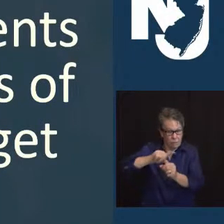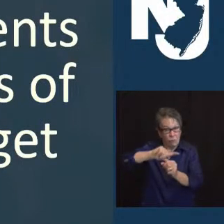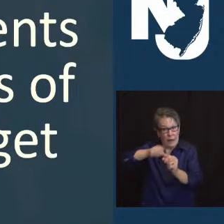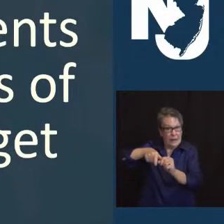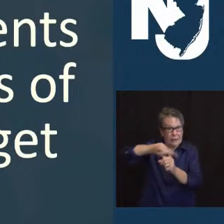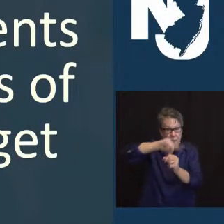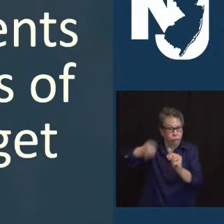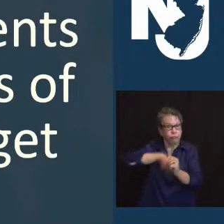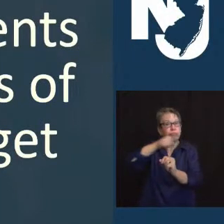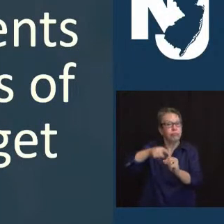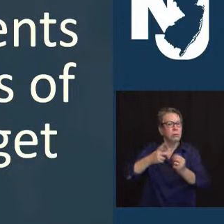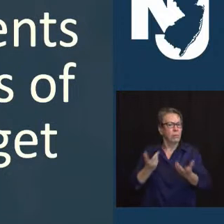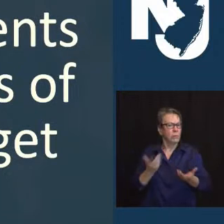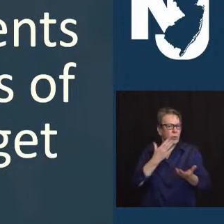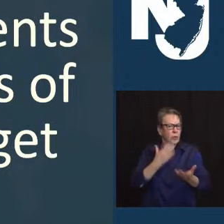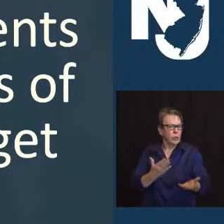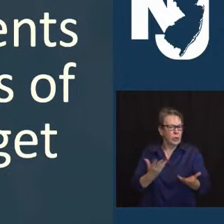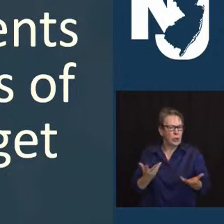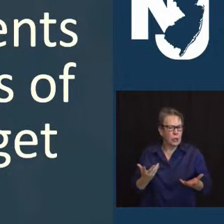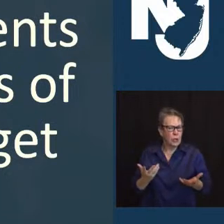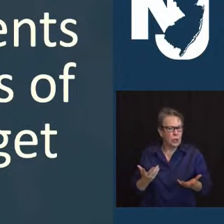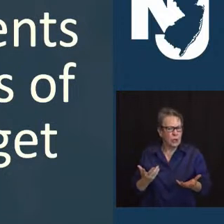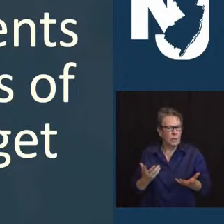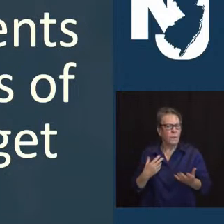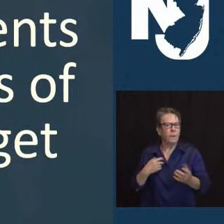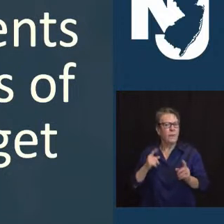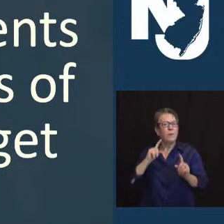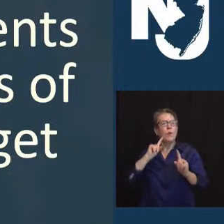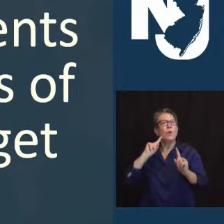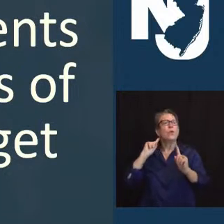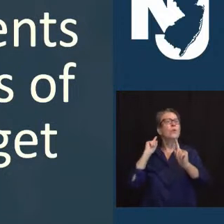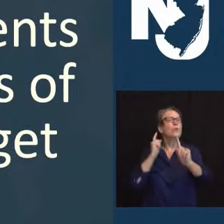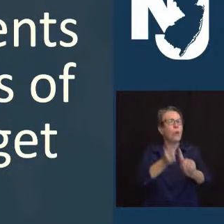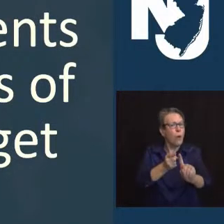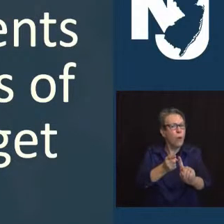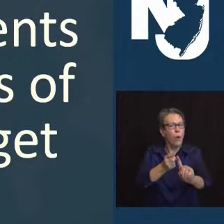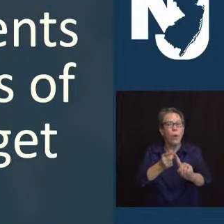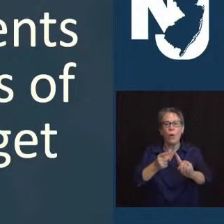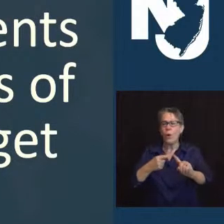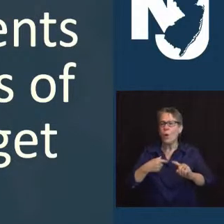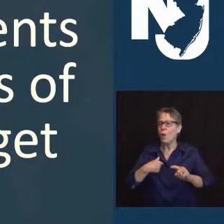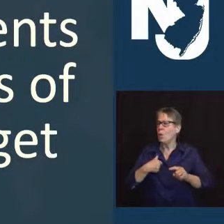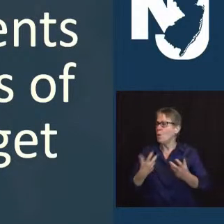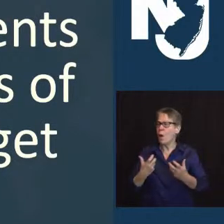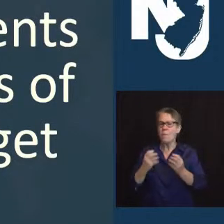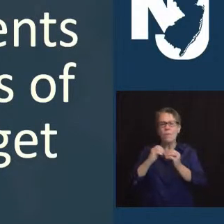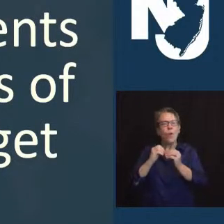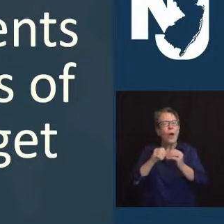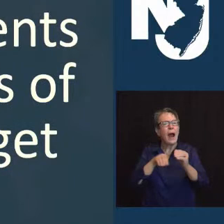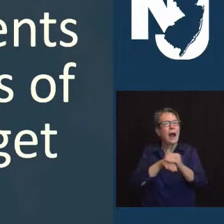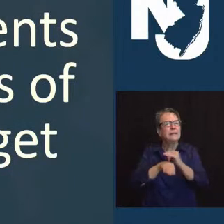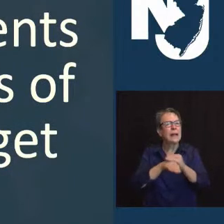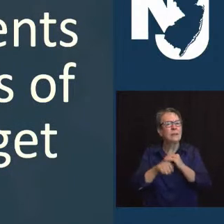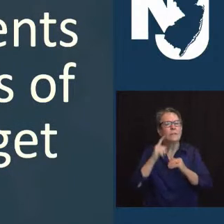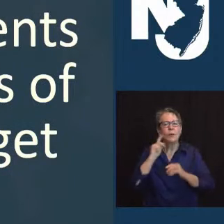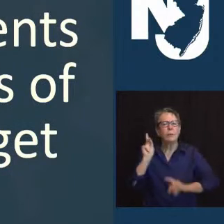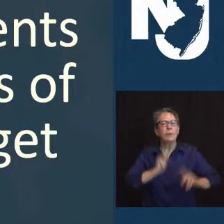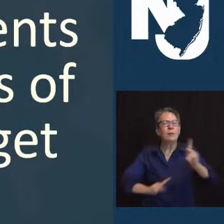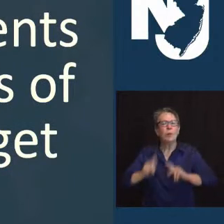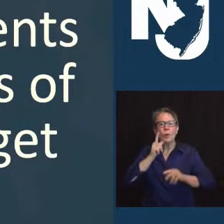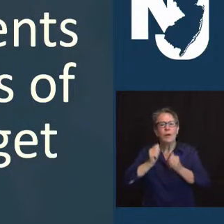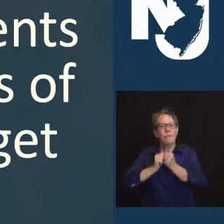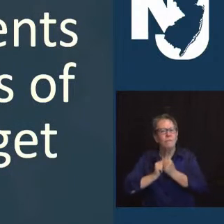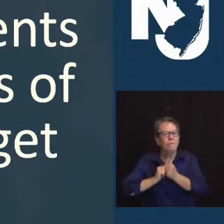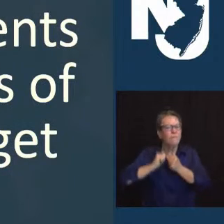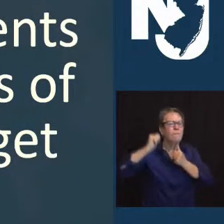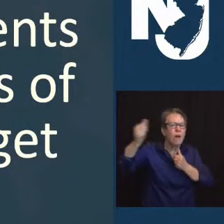greater access, switching from rural now into our urban areas, and to have vaccination centers within a